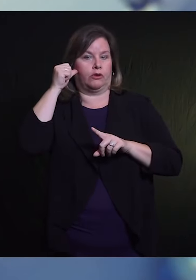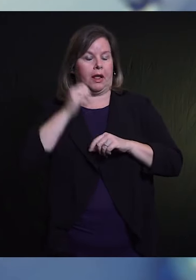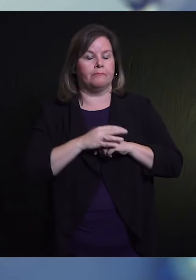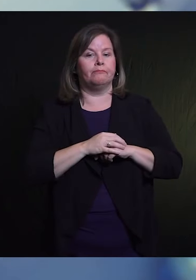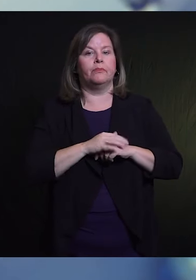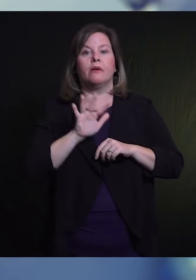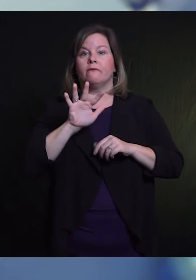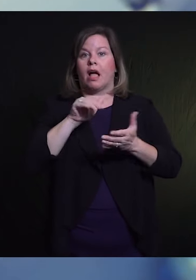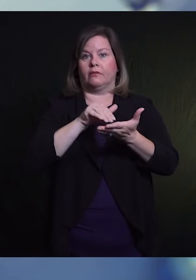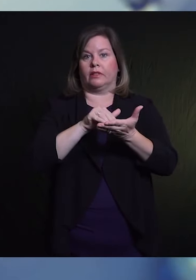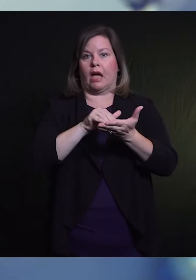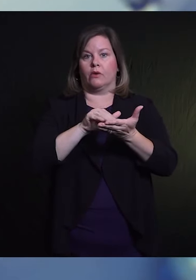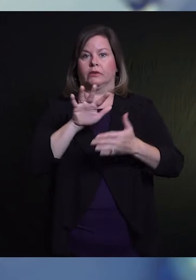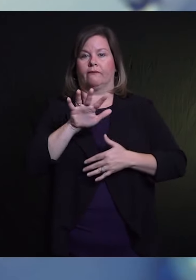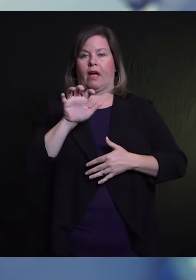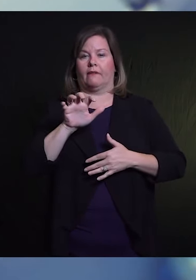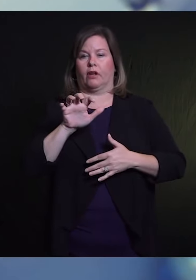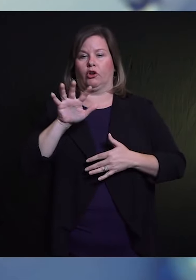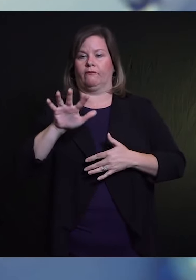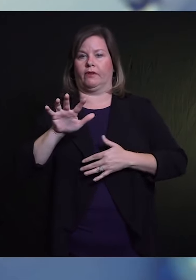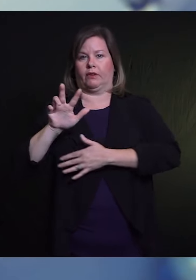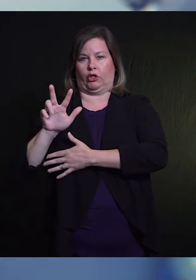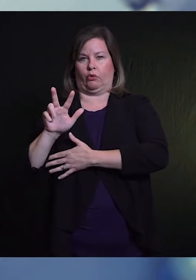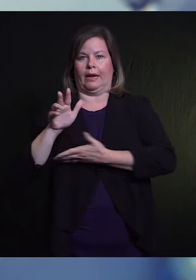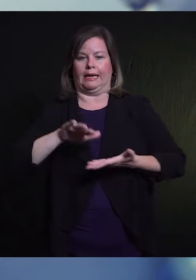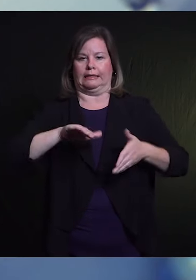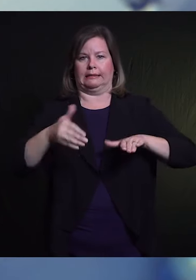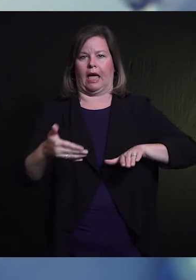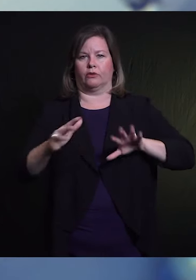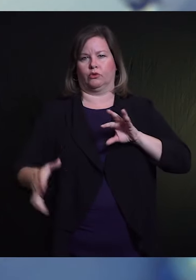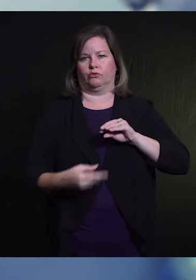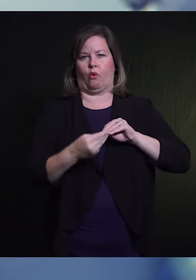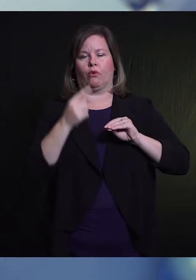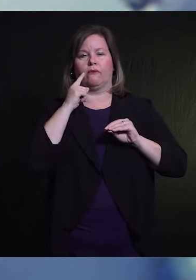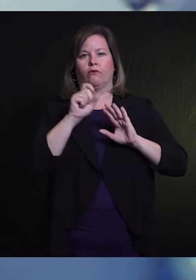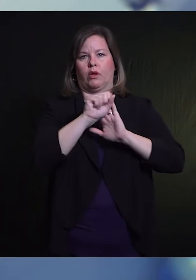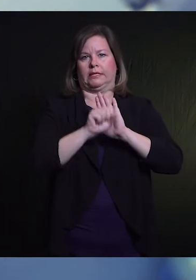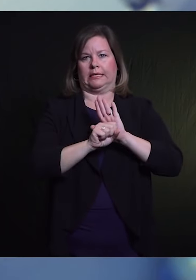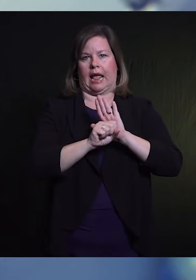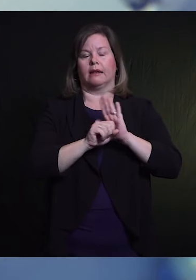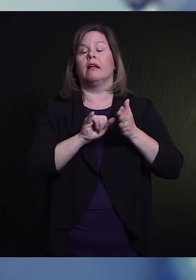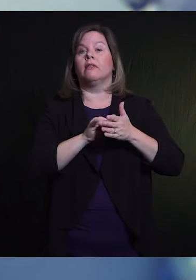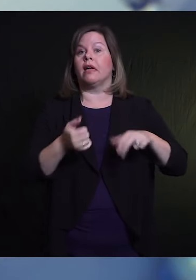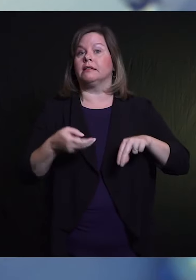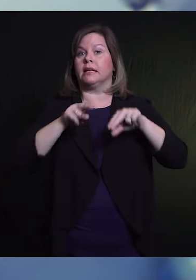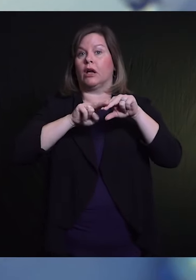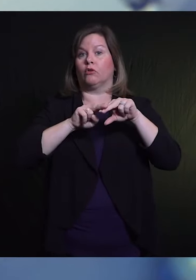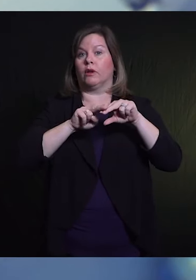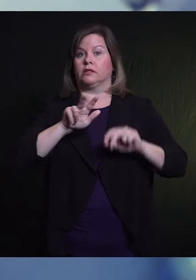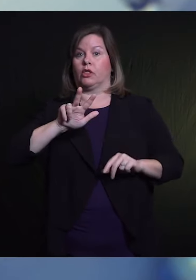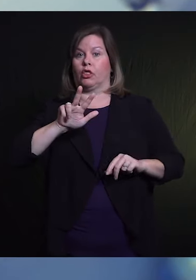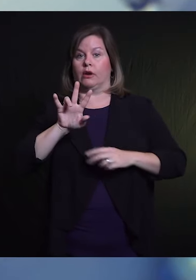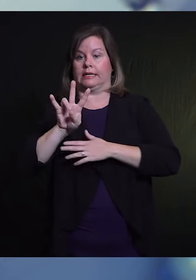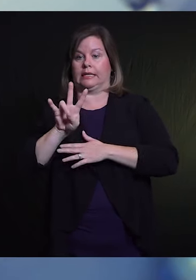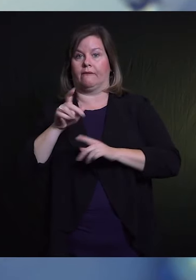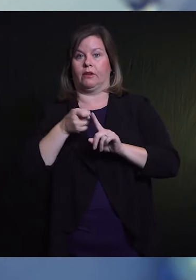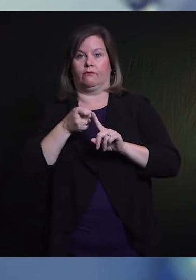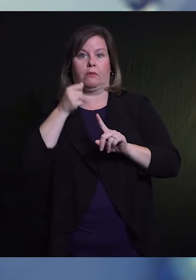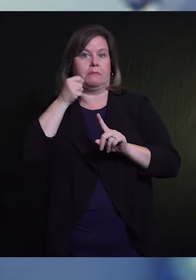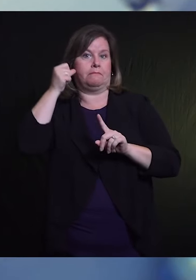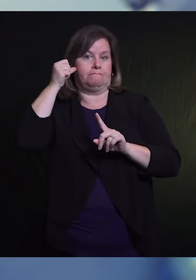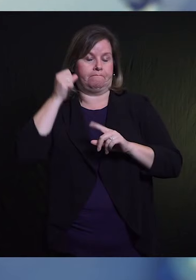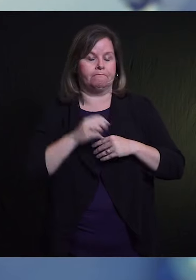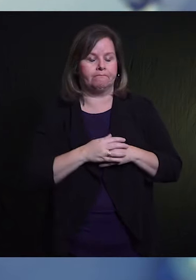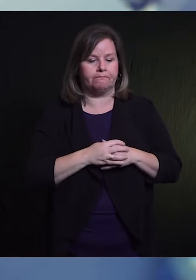and 5,553 deaths in total statewide, and that's an increase of 37 over the previous day's reported